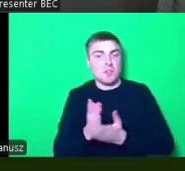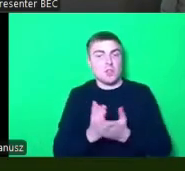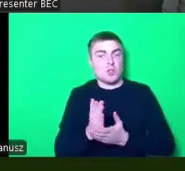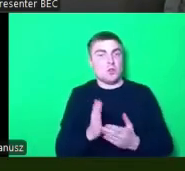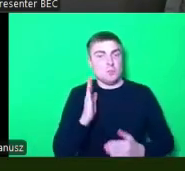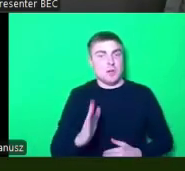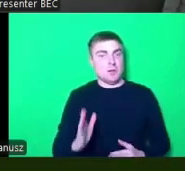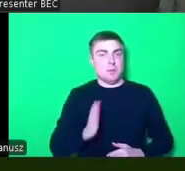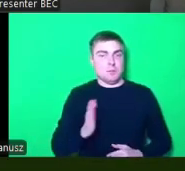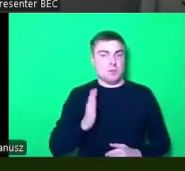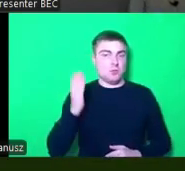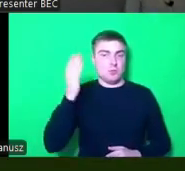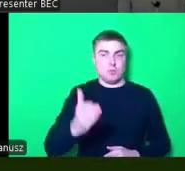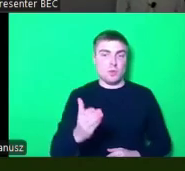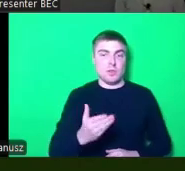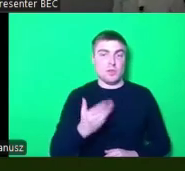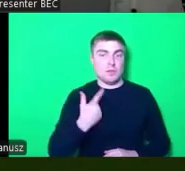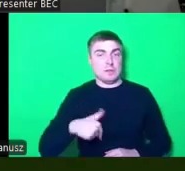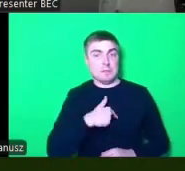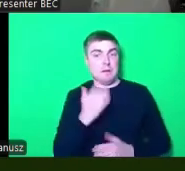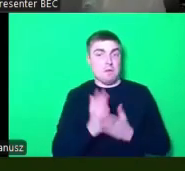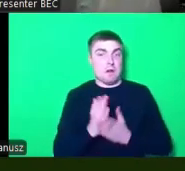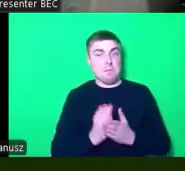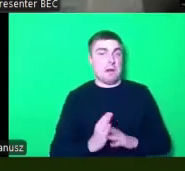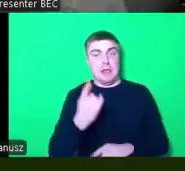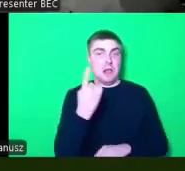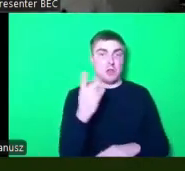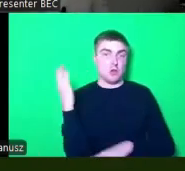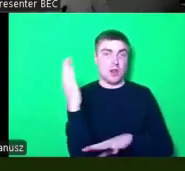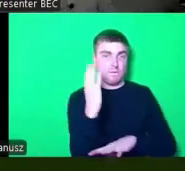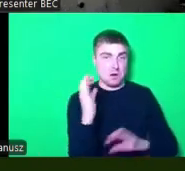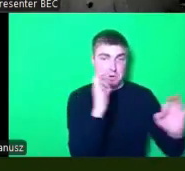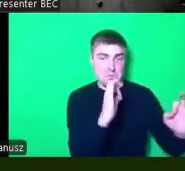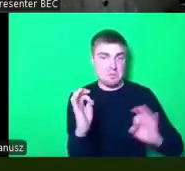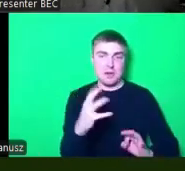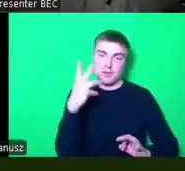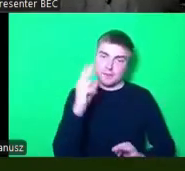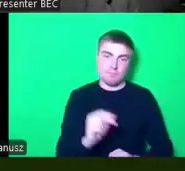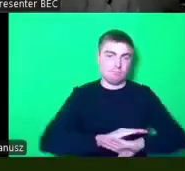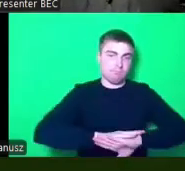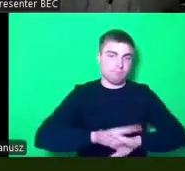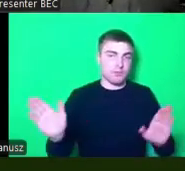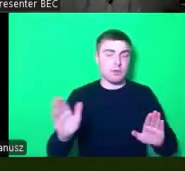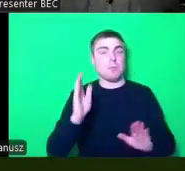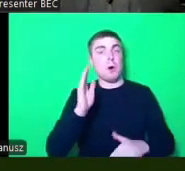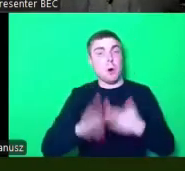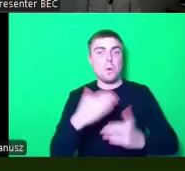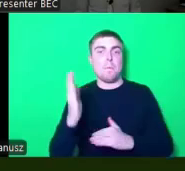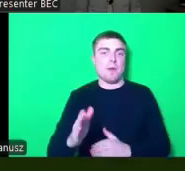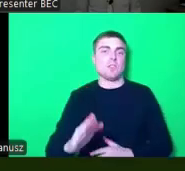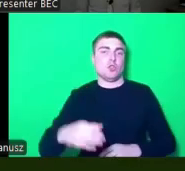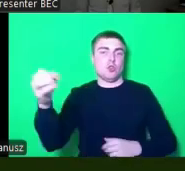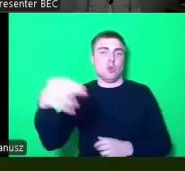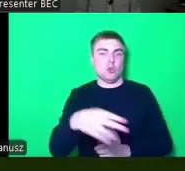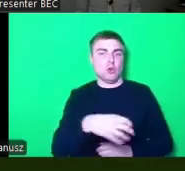in monoculture plantations anymore after what we see with collapse